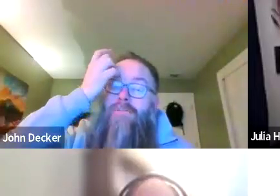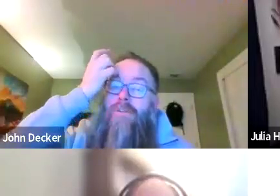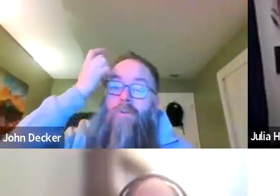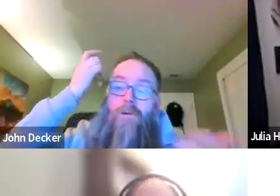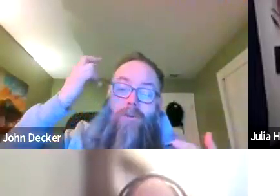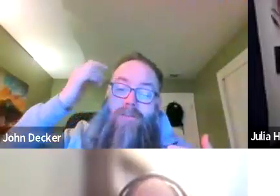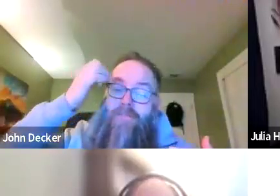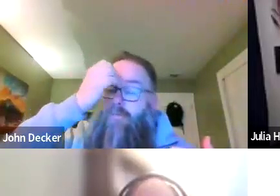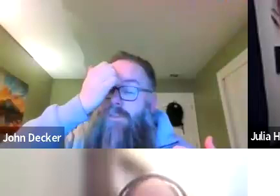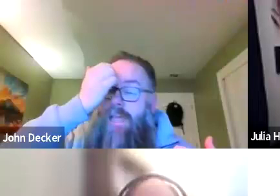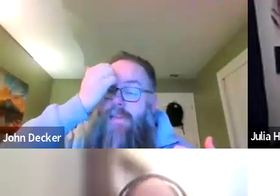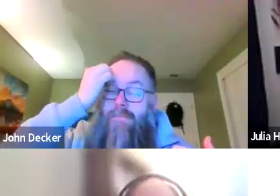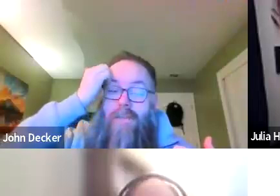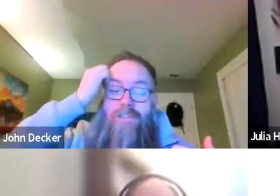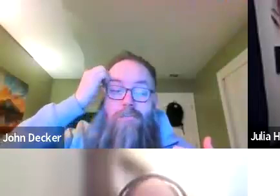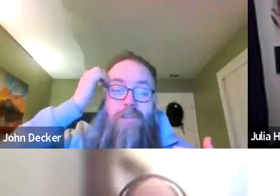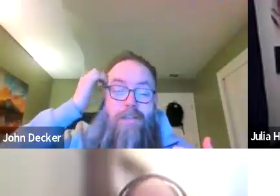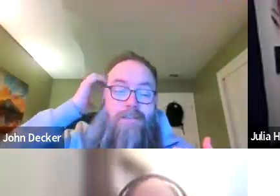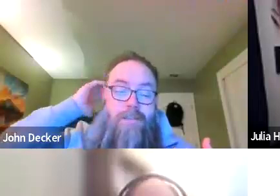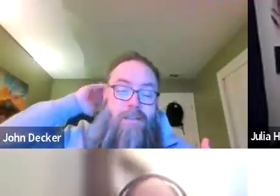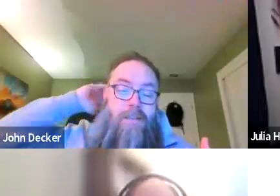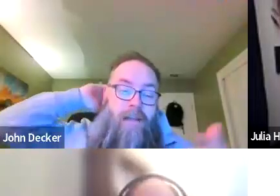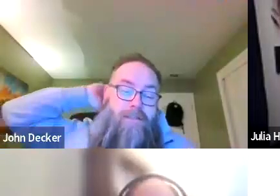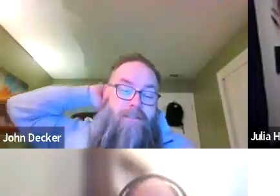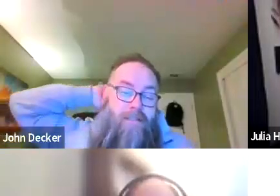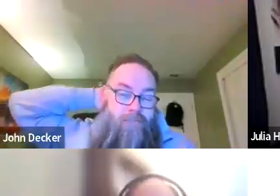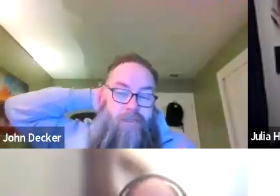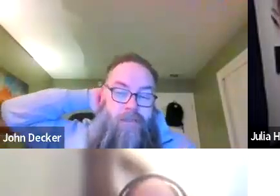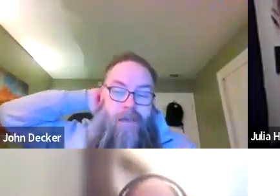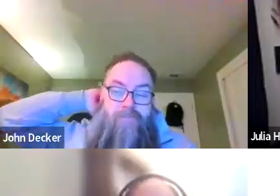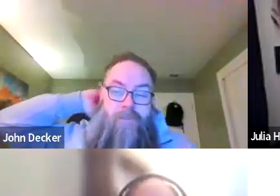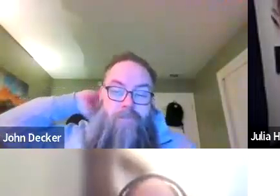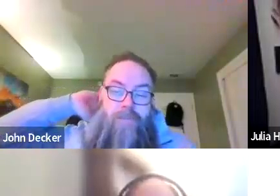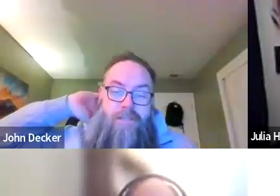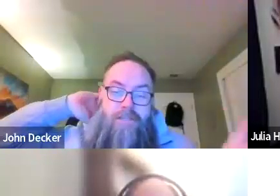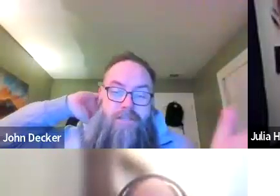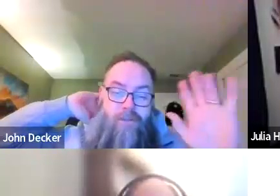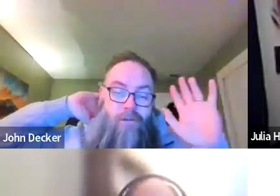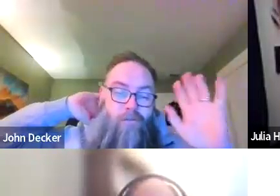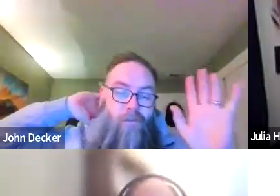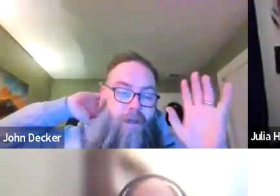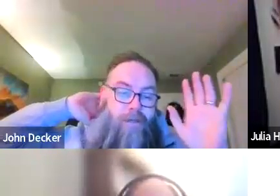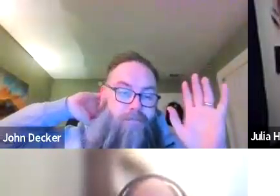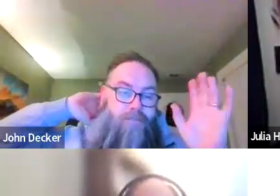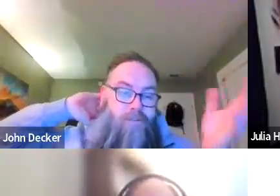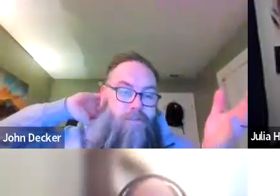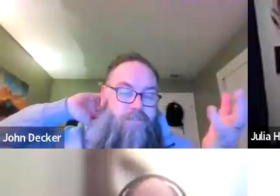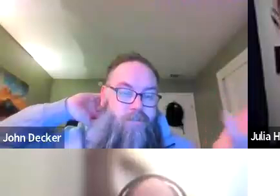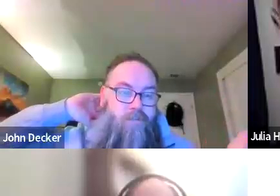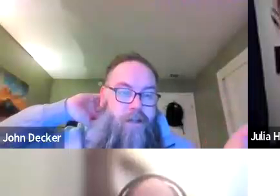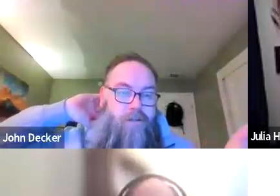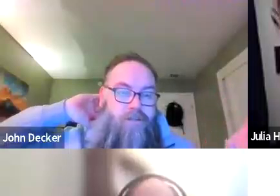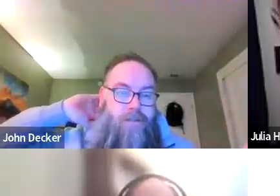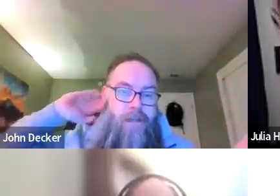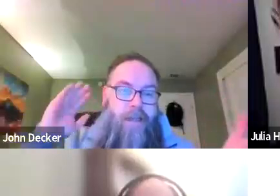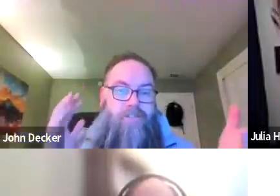update all of your workbooks with that information, because Helen's team have to meet with these 048